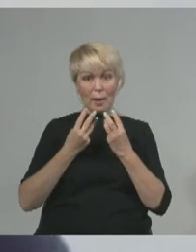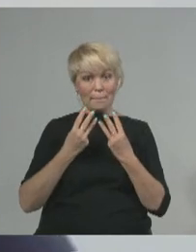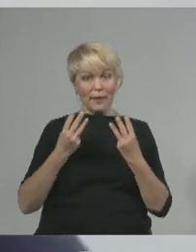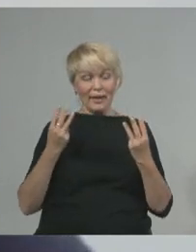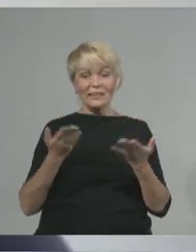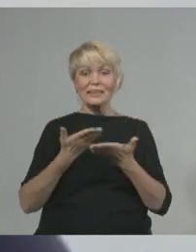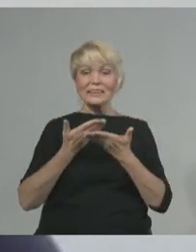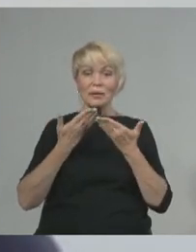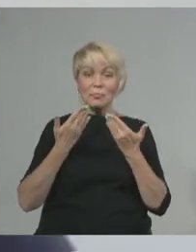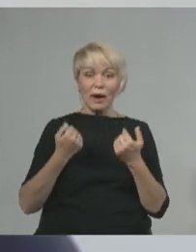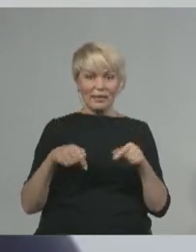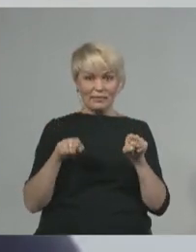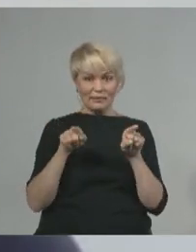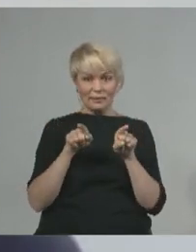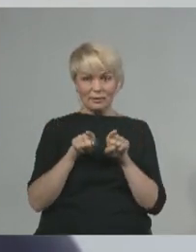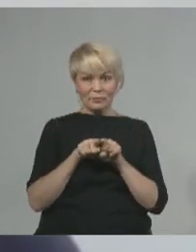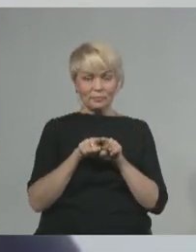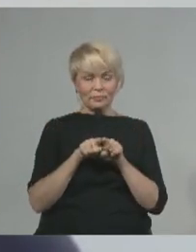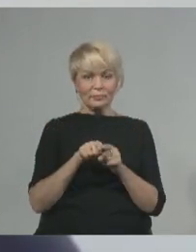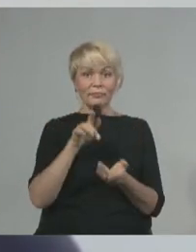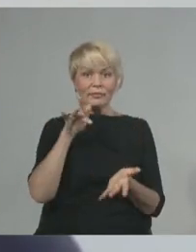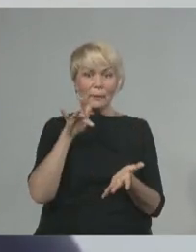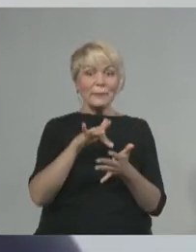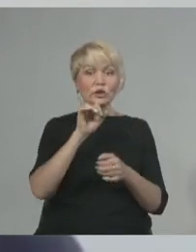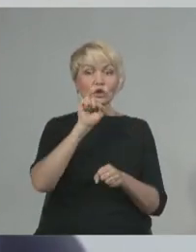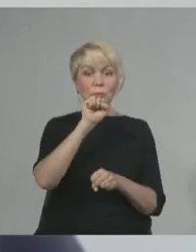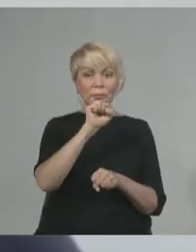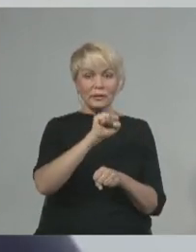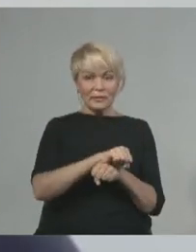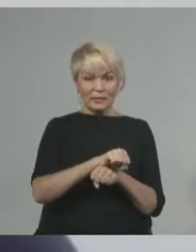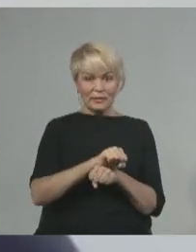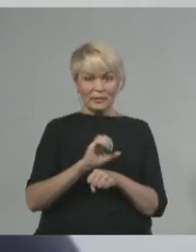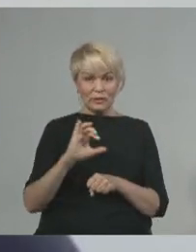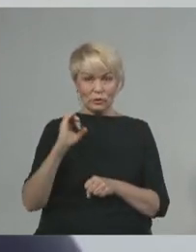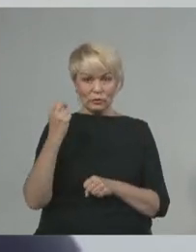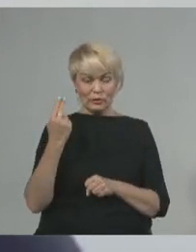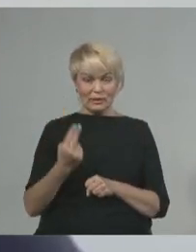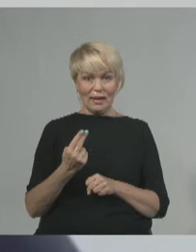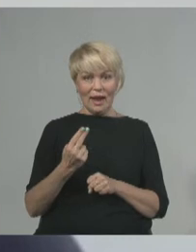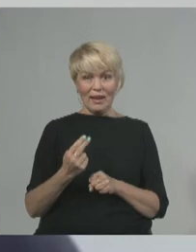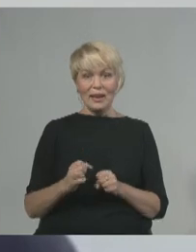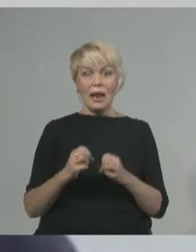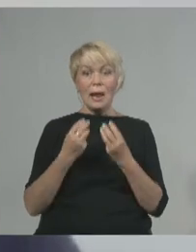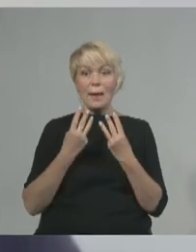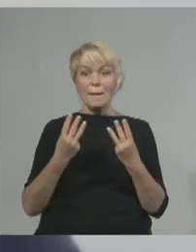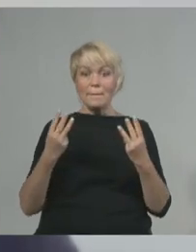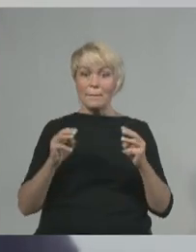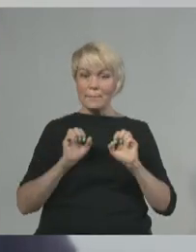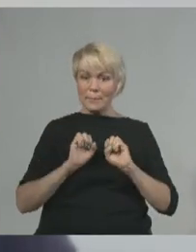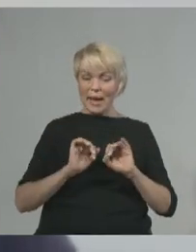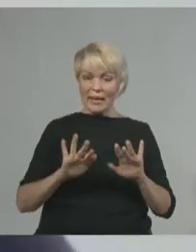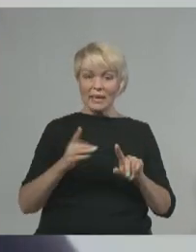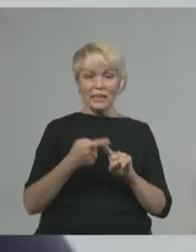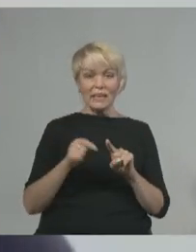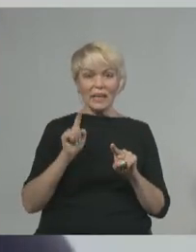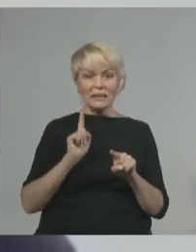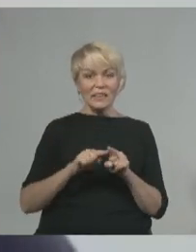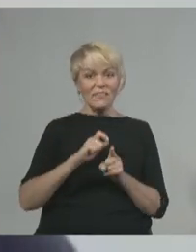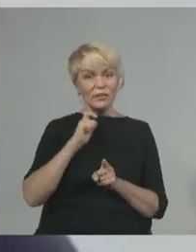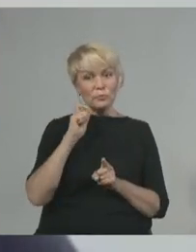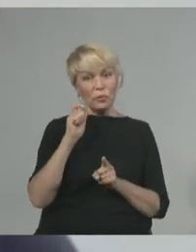social media because of these problems like misinformation i think it's responsibility of us as journalists as media staff